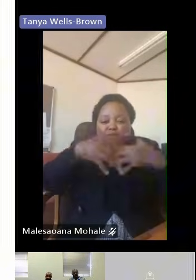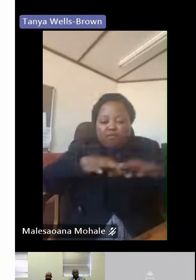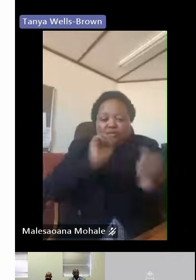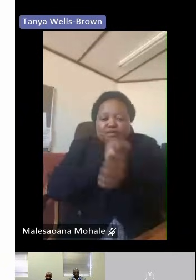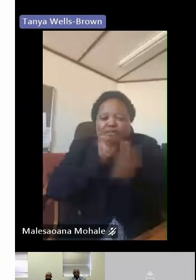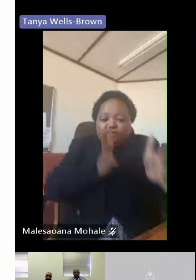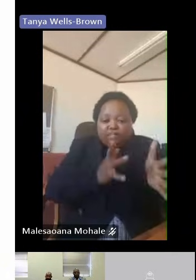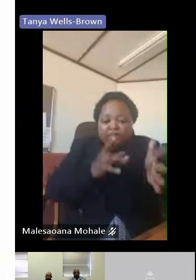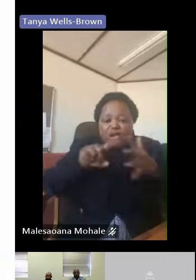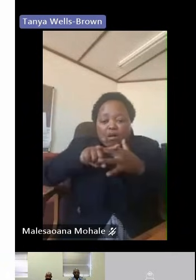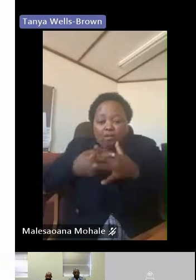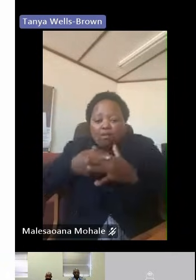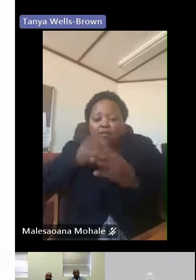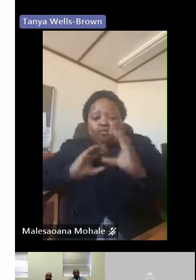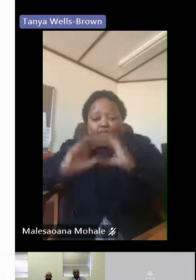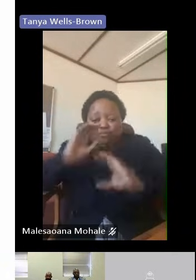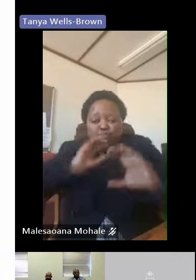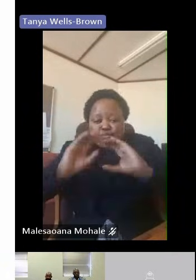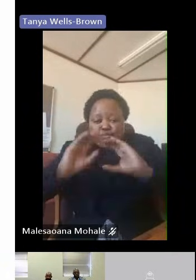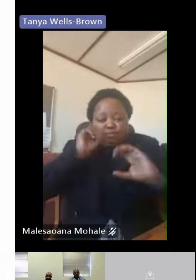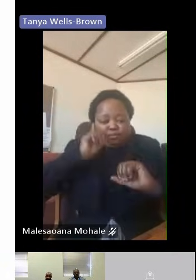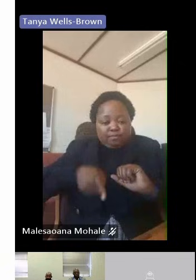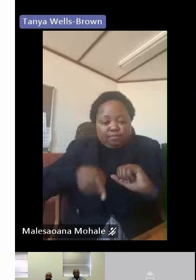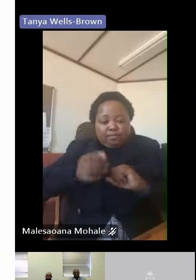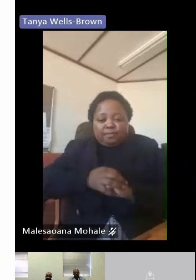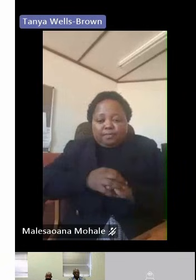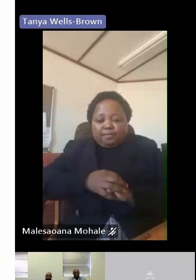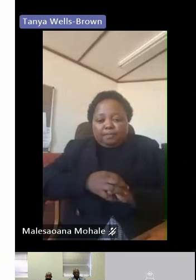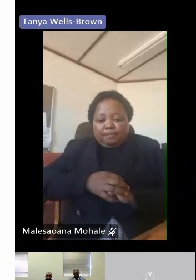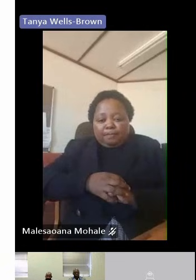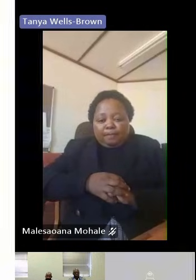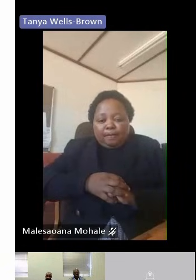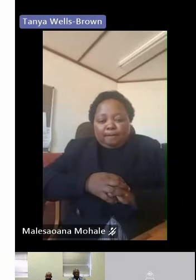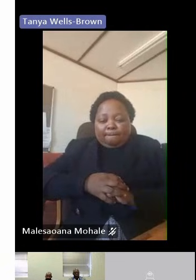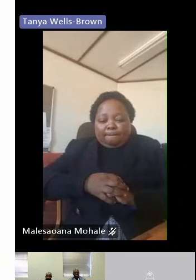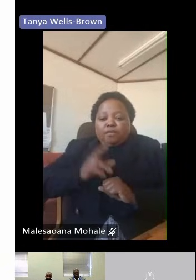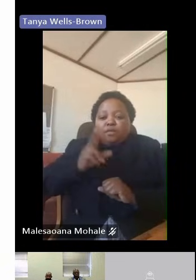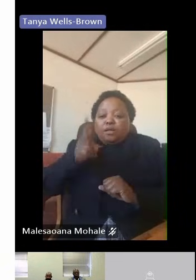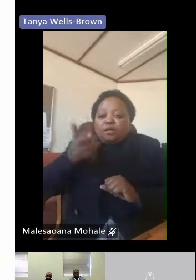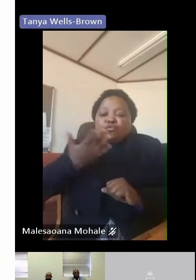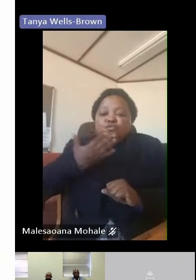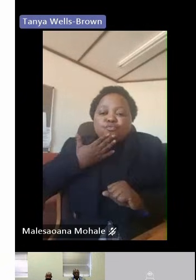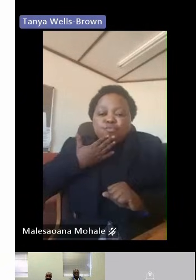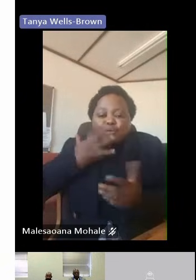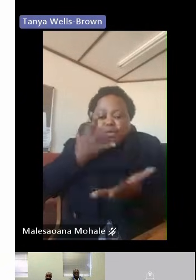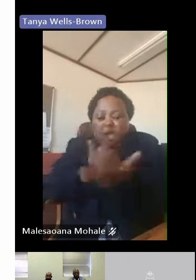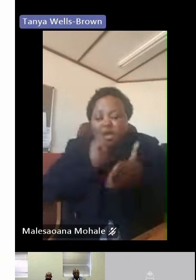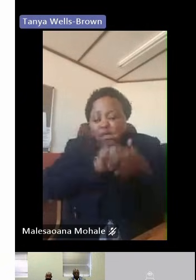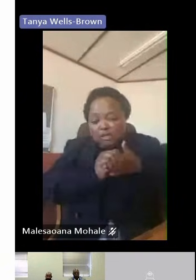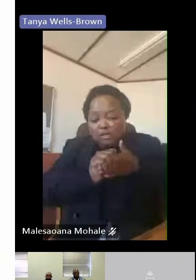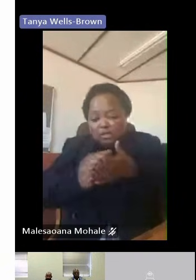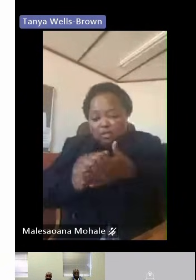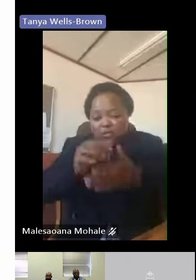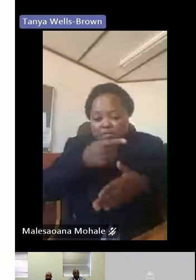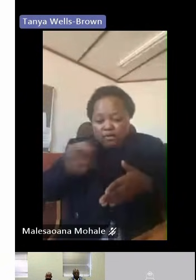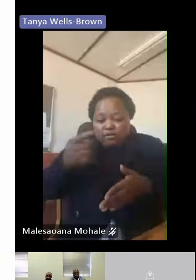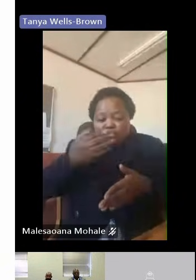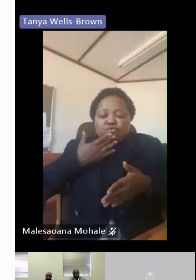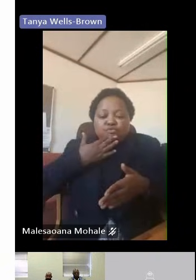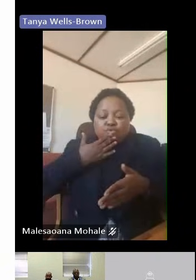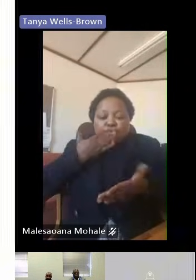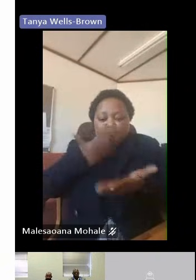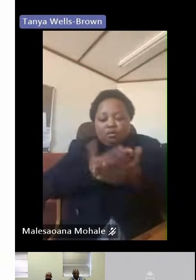communicate, and then having this sort of backbone function. Who's taking the lead of this? Who's actually going to coordinate